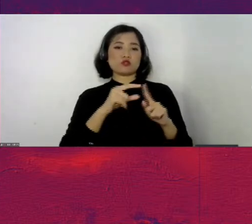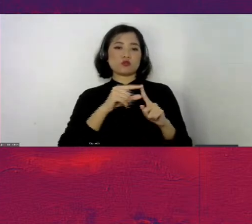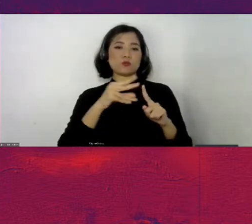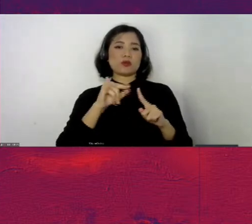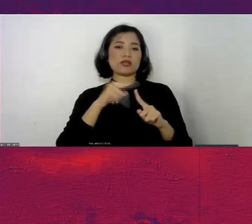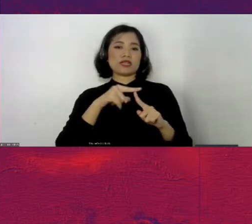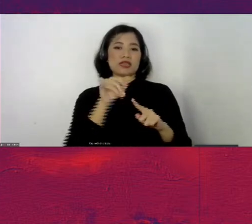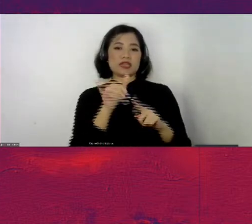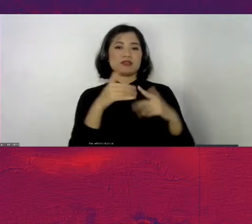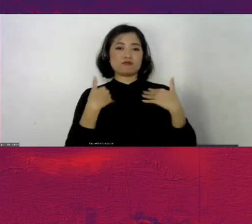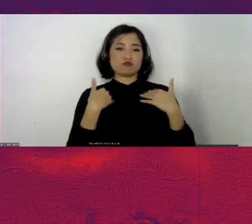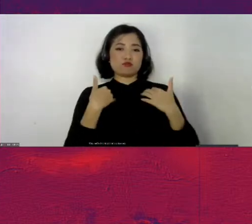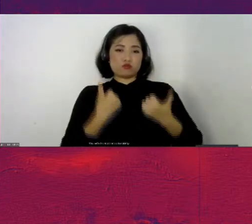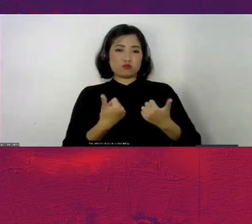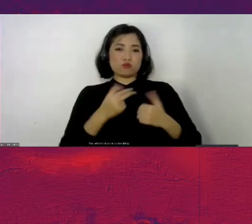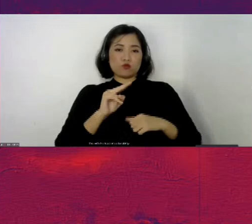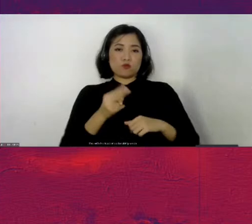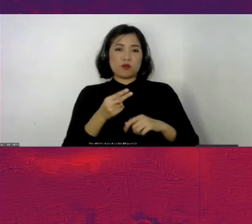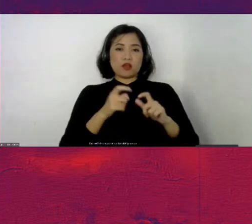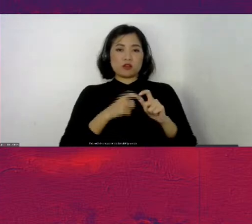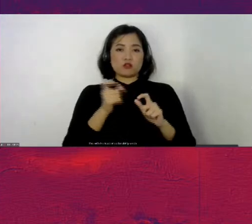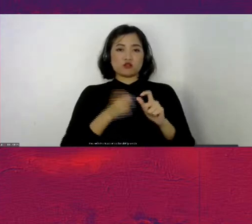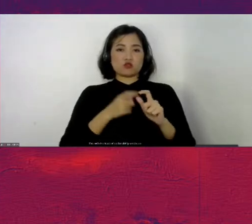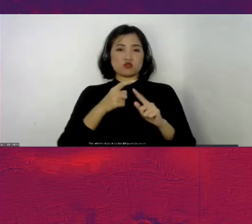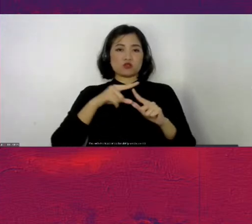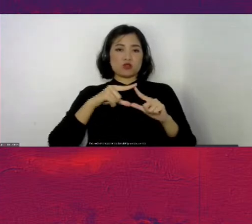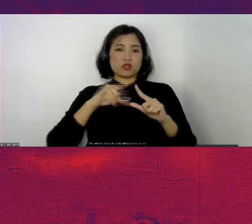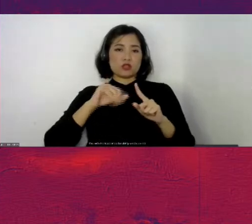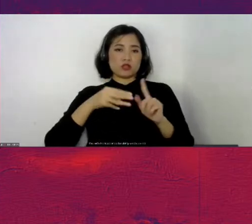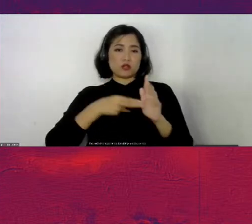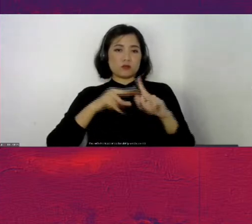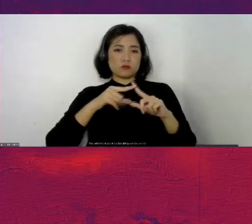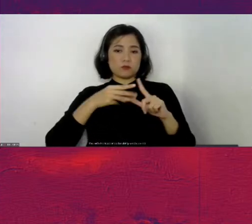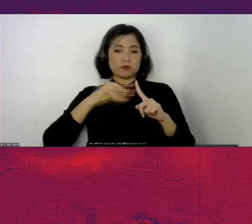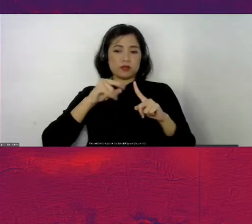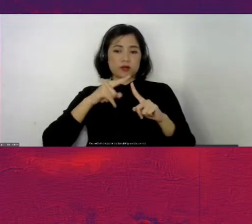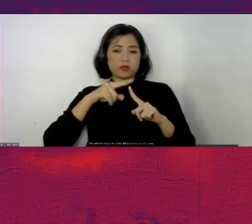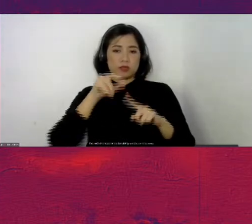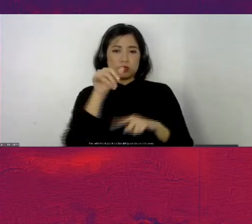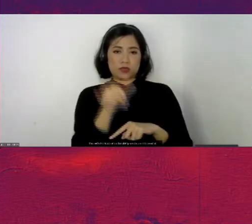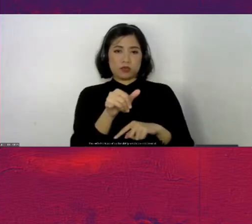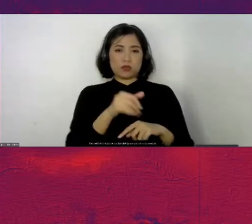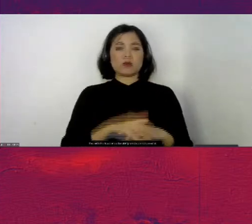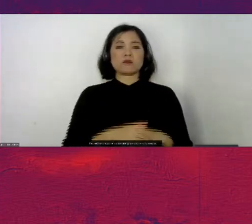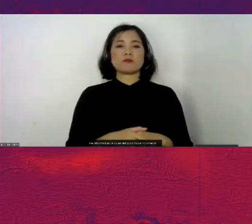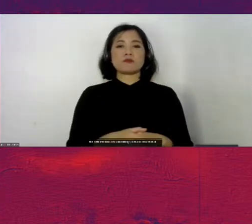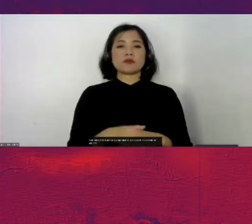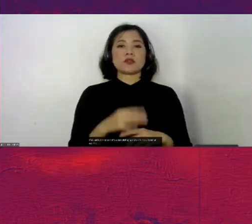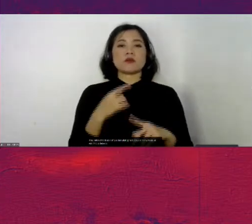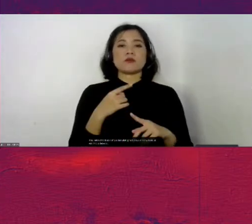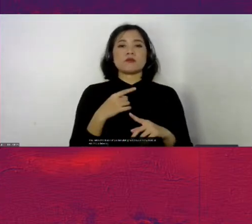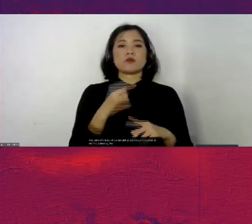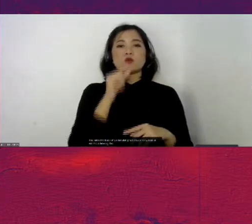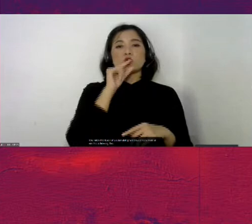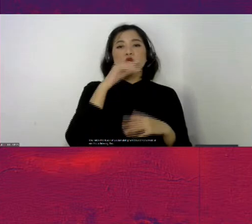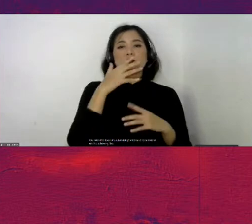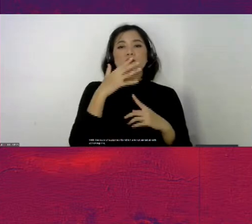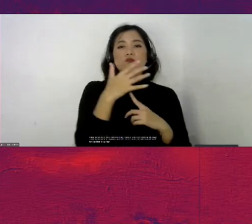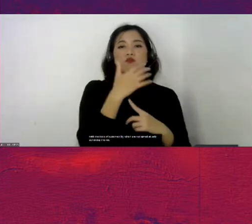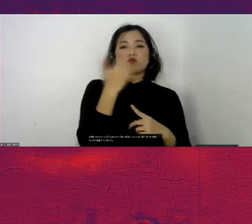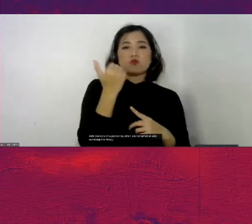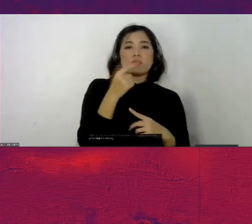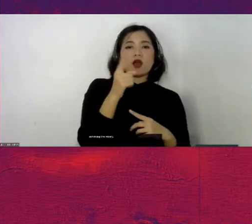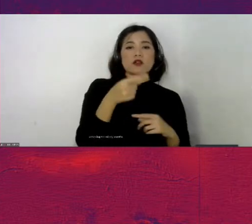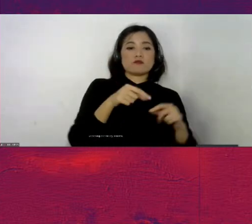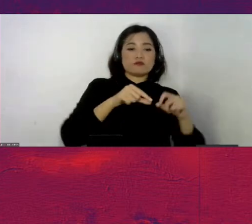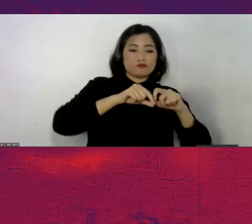of sustainability, which are not aimed at only achieving the measurements